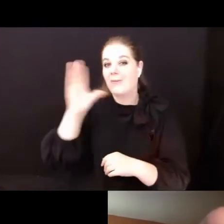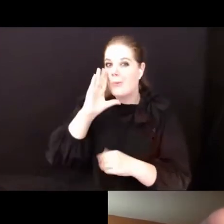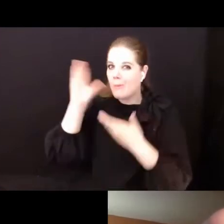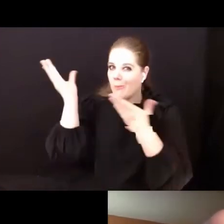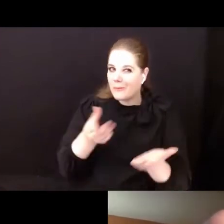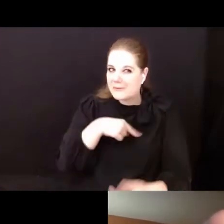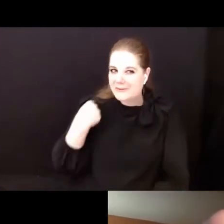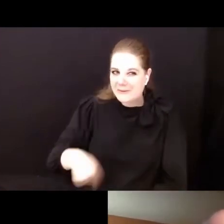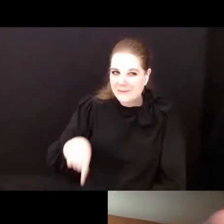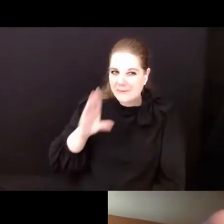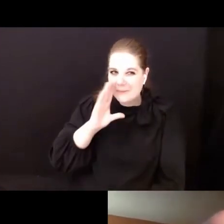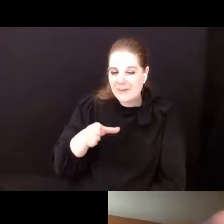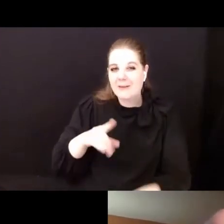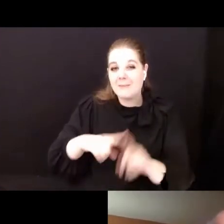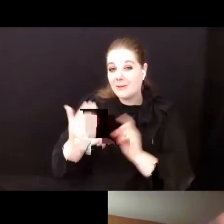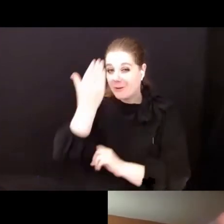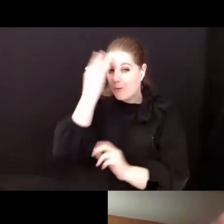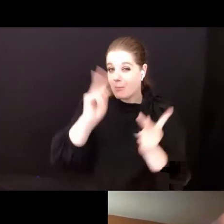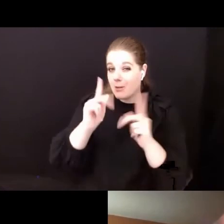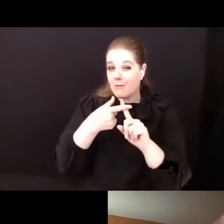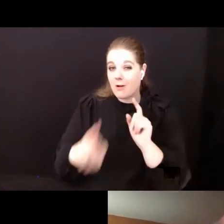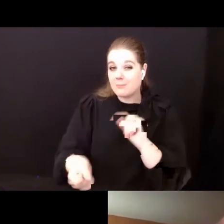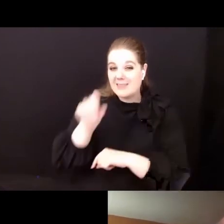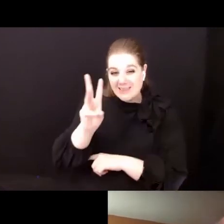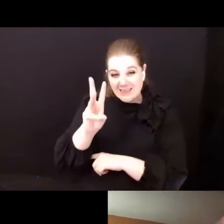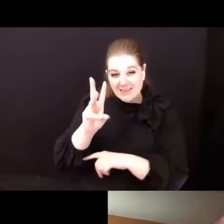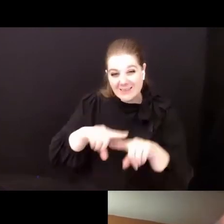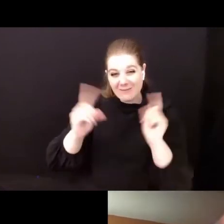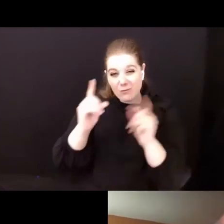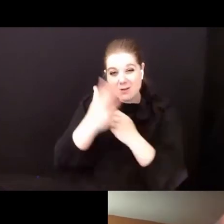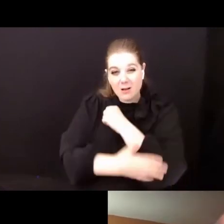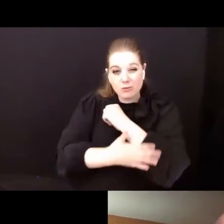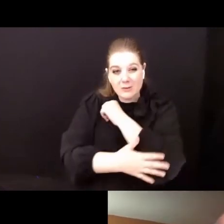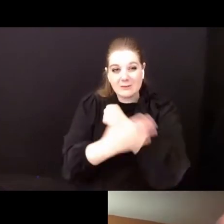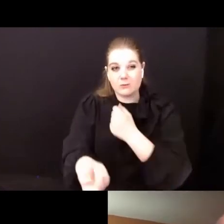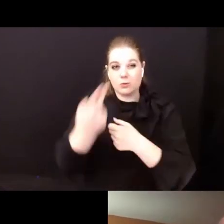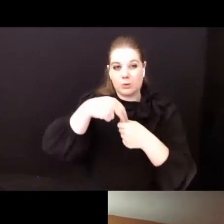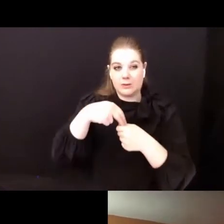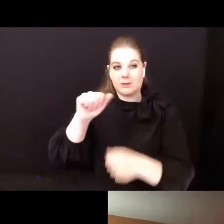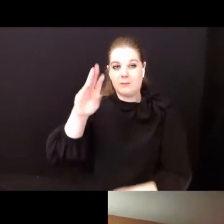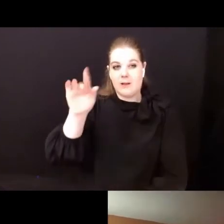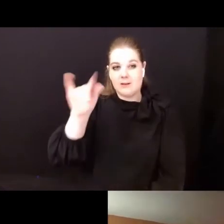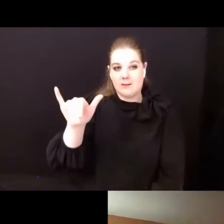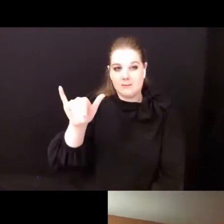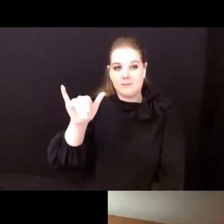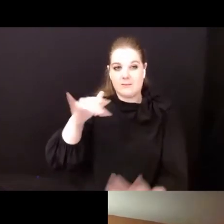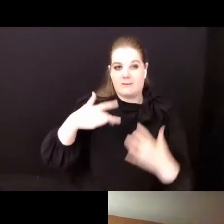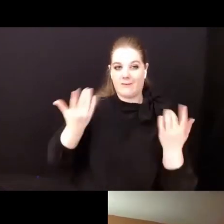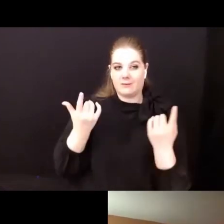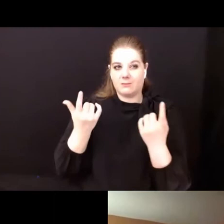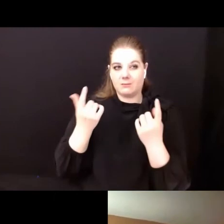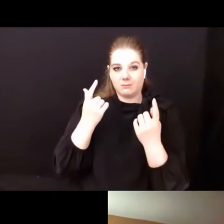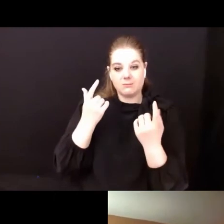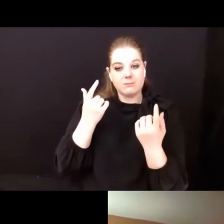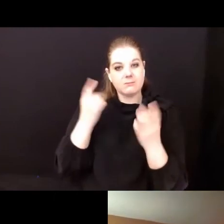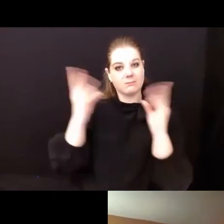people from 6 different countries joining in for ability event sessions, and more than 700